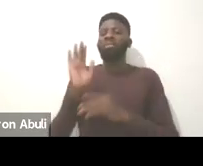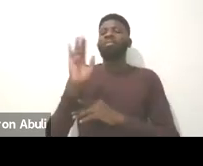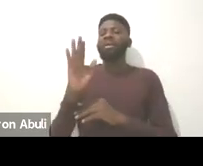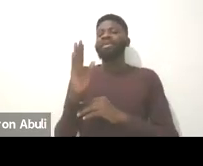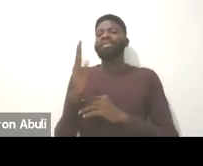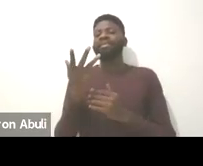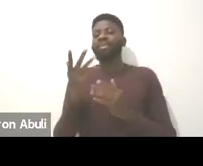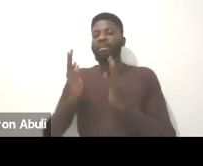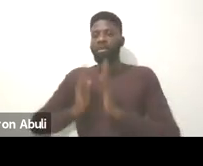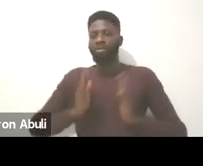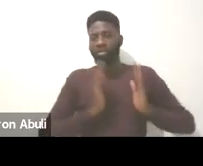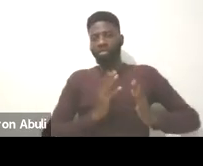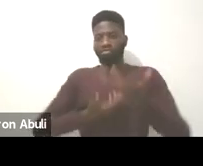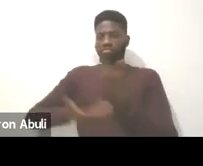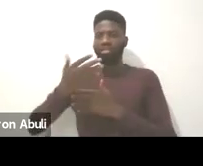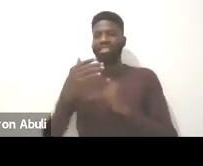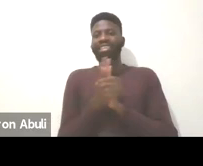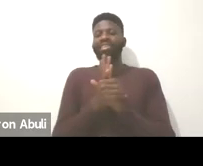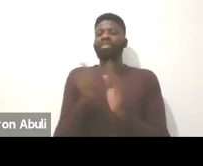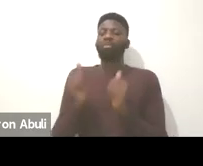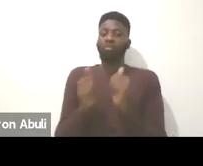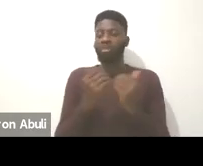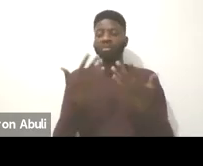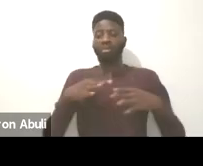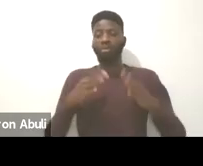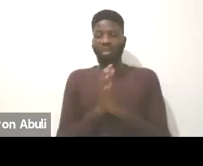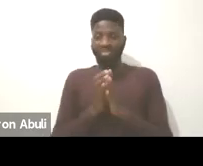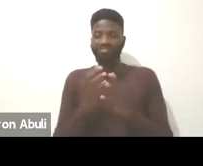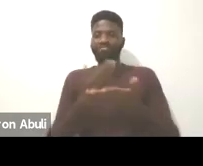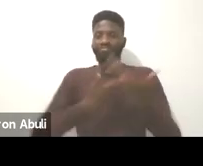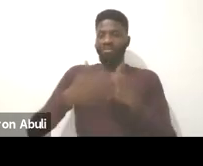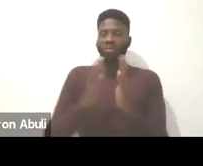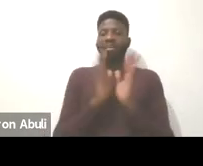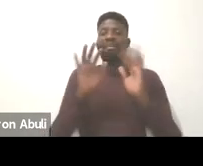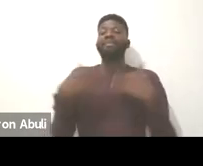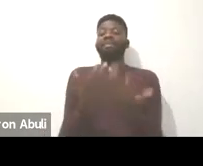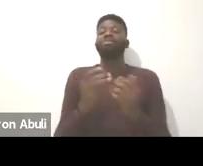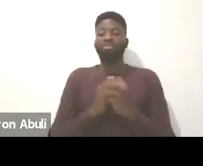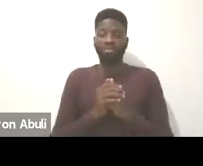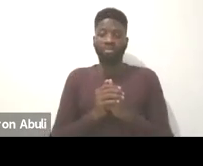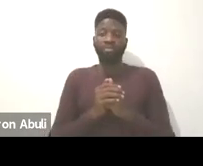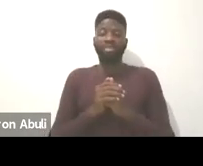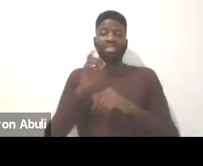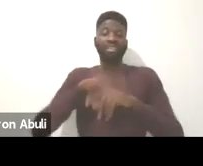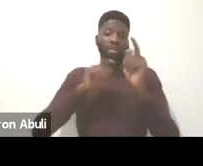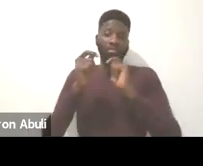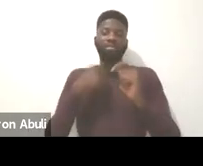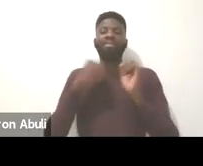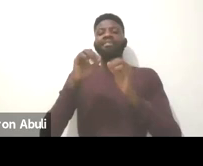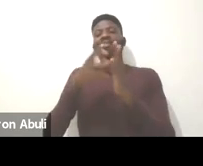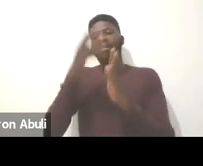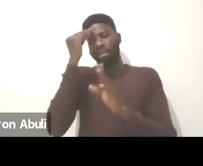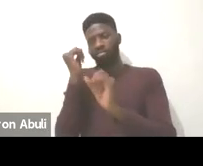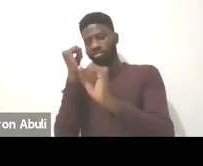interpersonal skills are like. How does she relate with people? Through an interview, it's the only chance that I'm able to learn such kind of things.